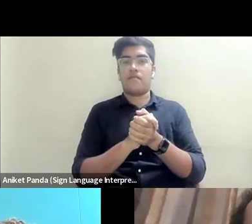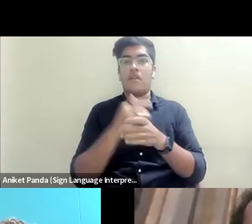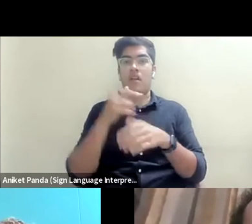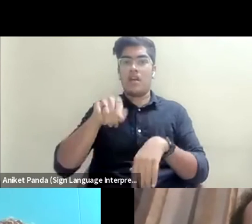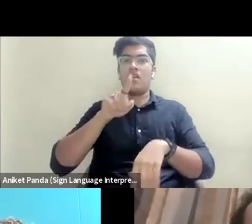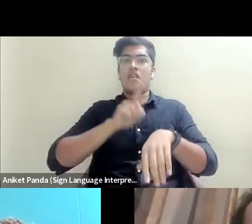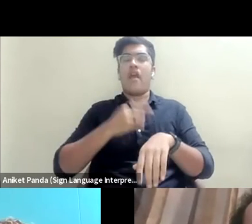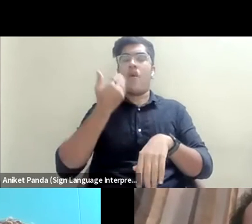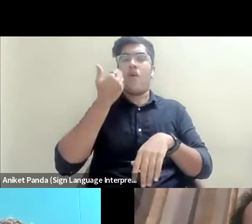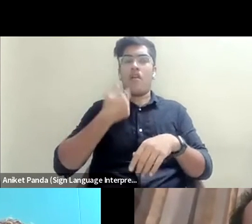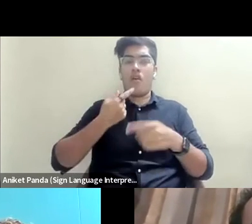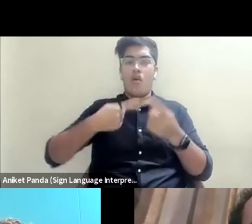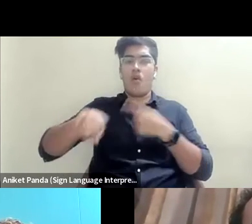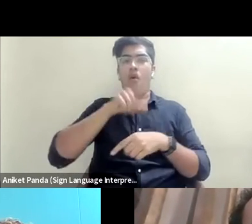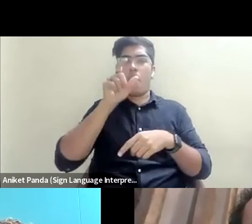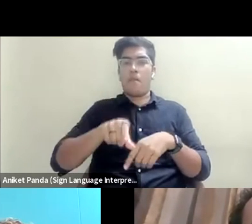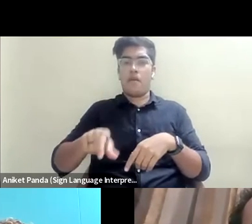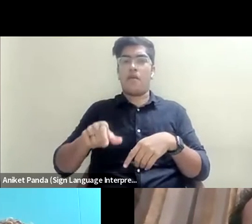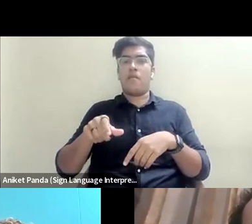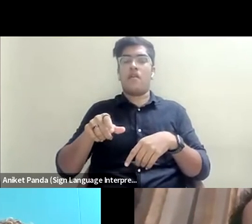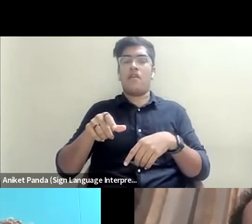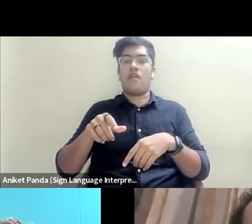are purporting to celebrate